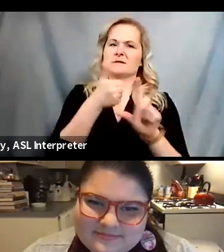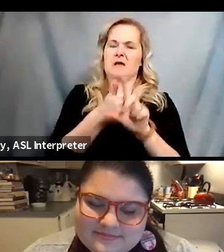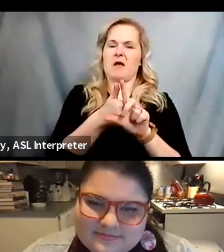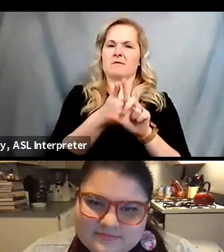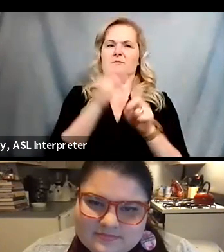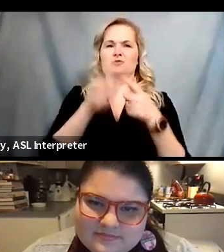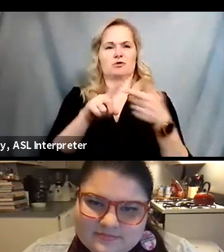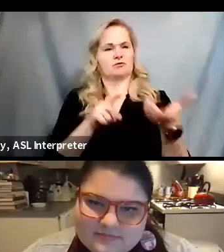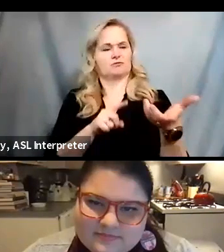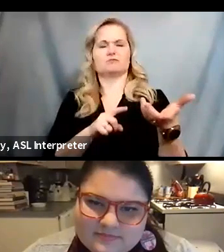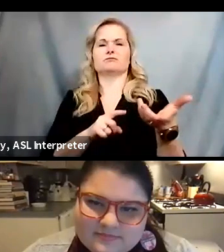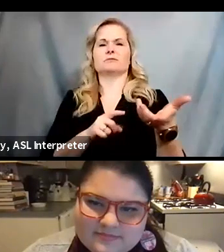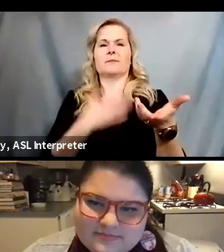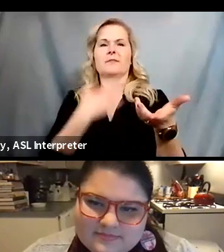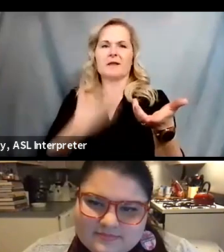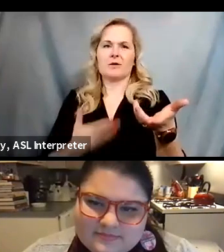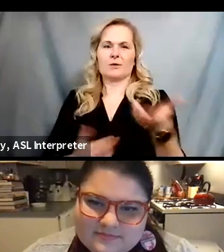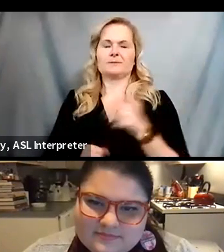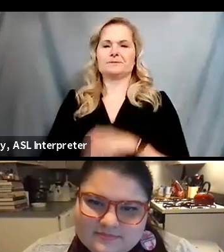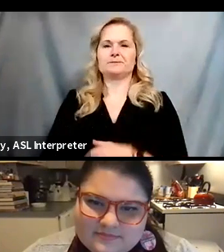So yeah, thank you.